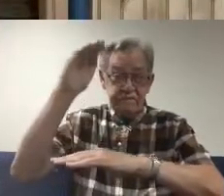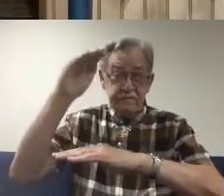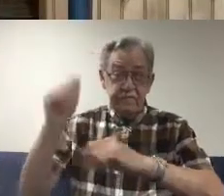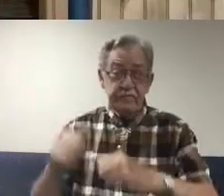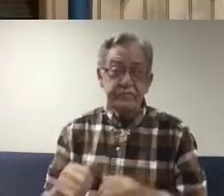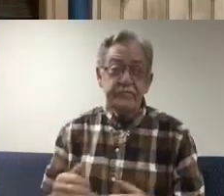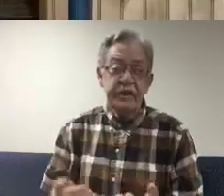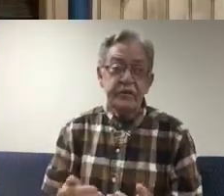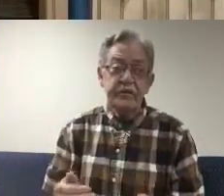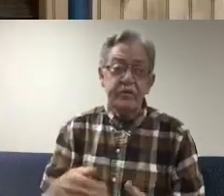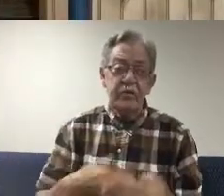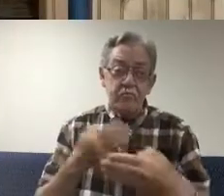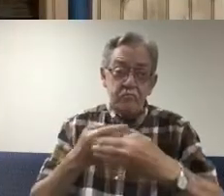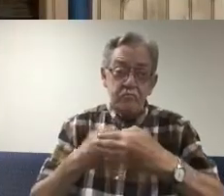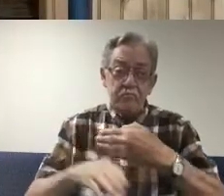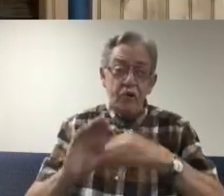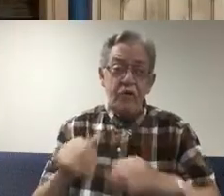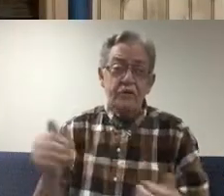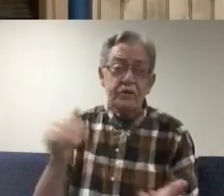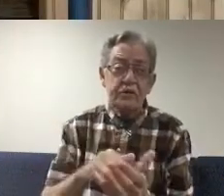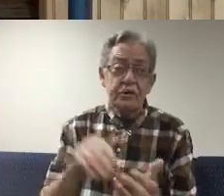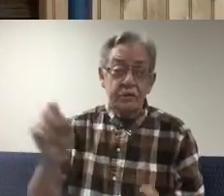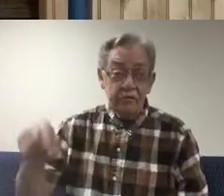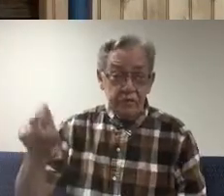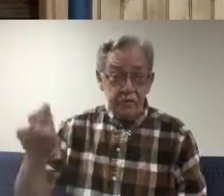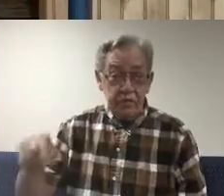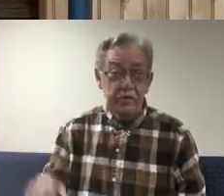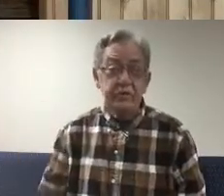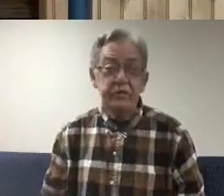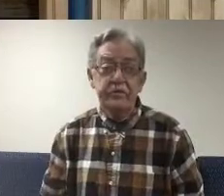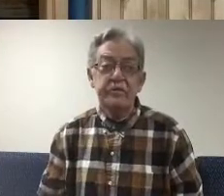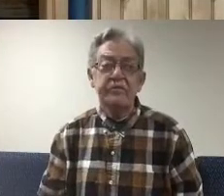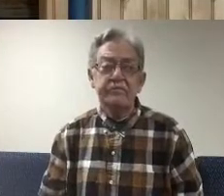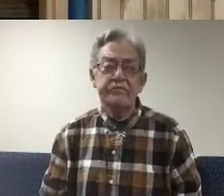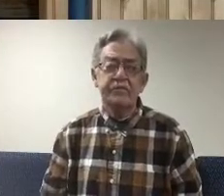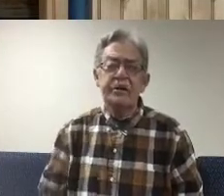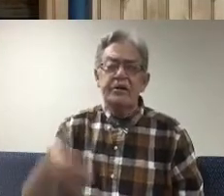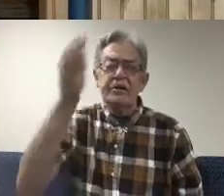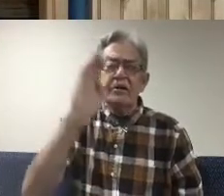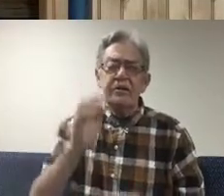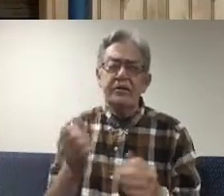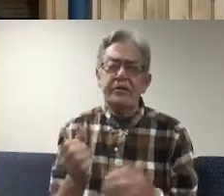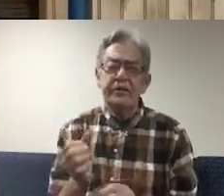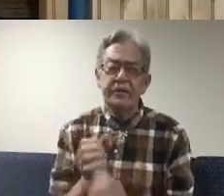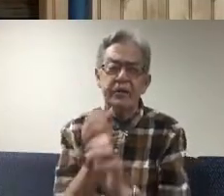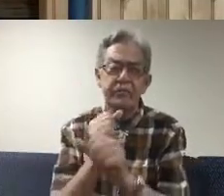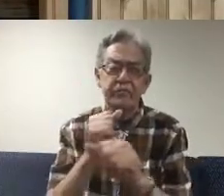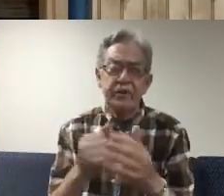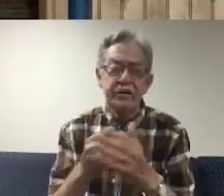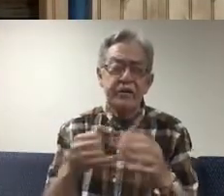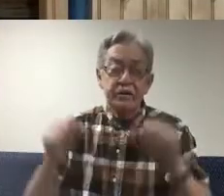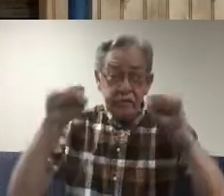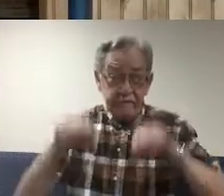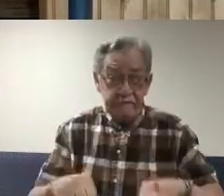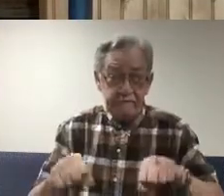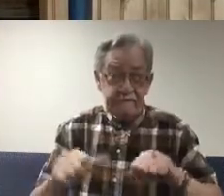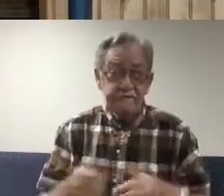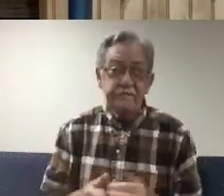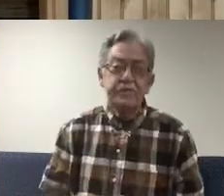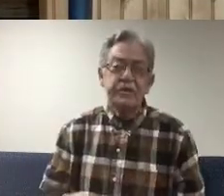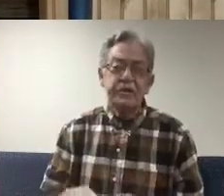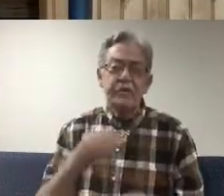the trespasses and in the sins in which you walked. Next verse, or the rest of verse 2, he says, and this is what we all did.